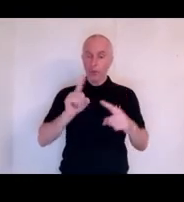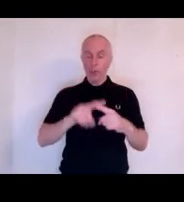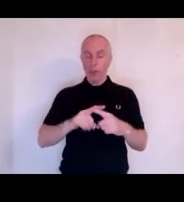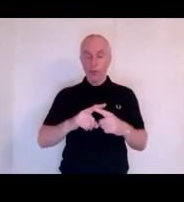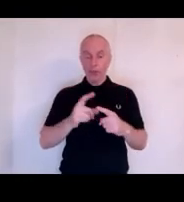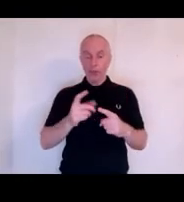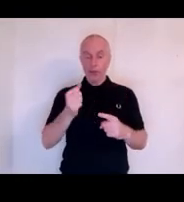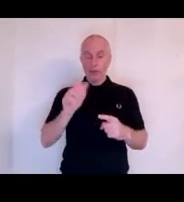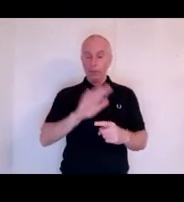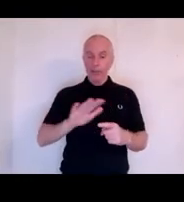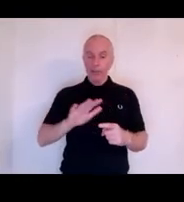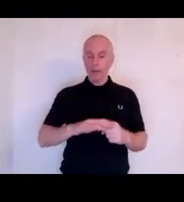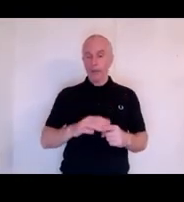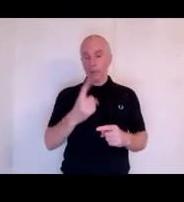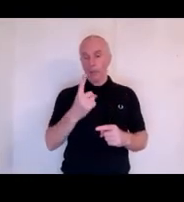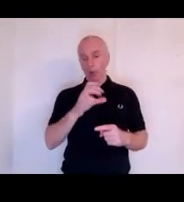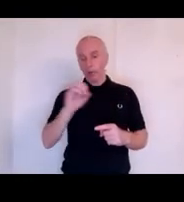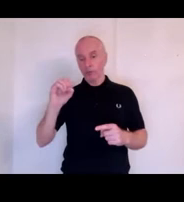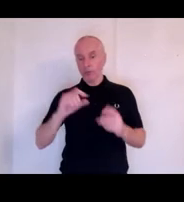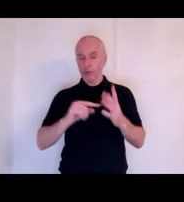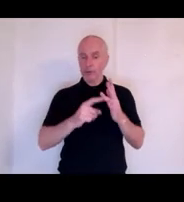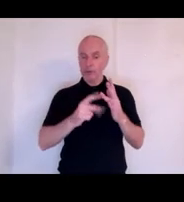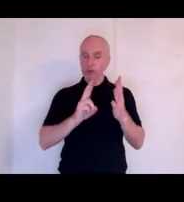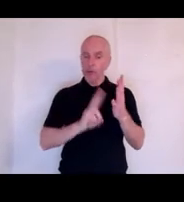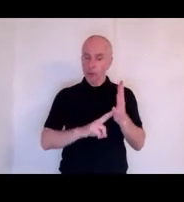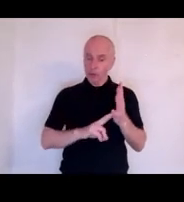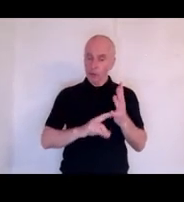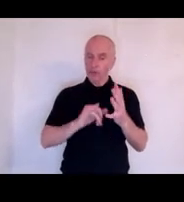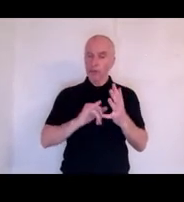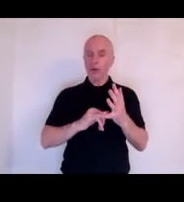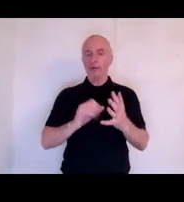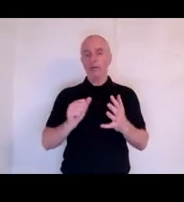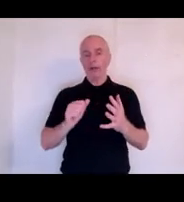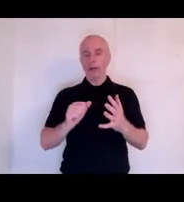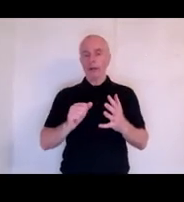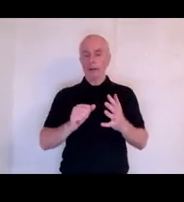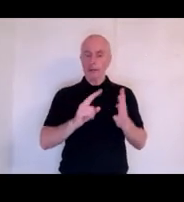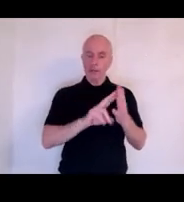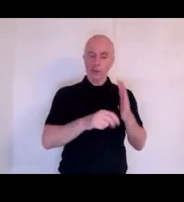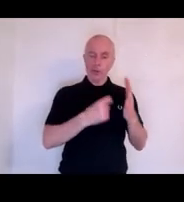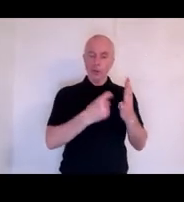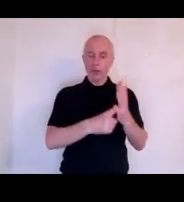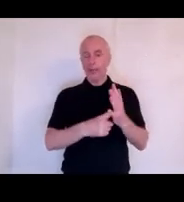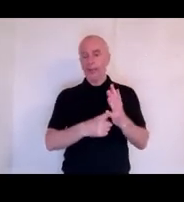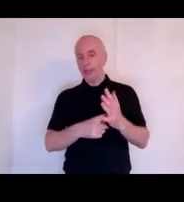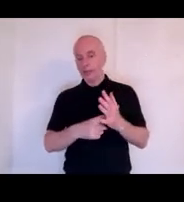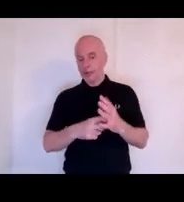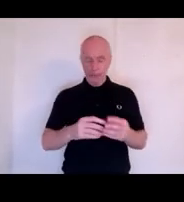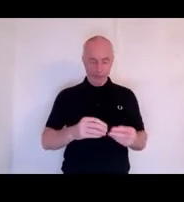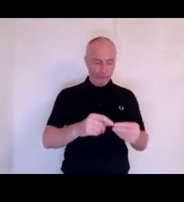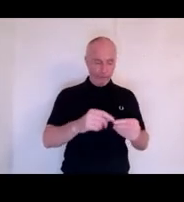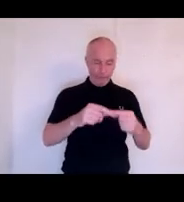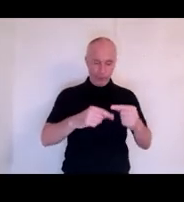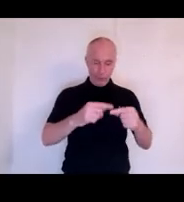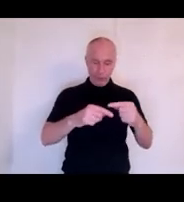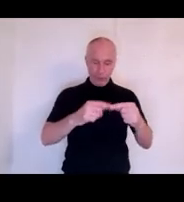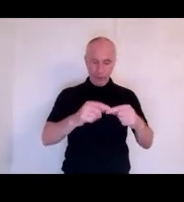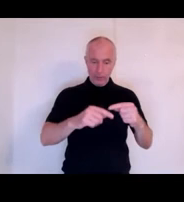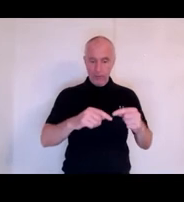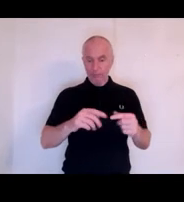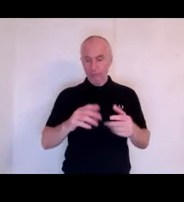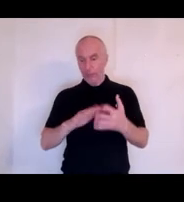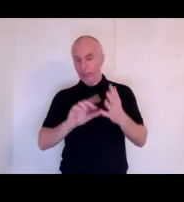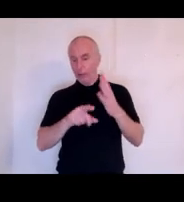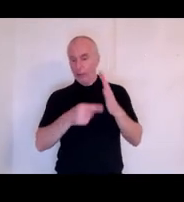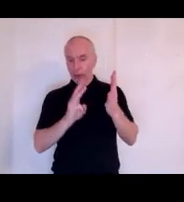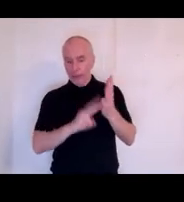of nuclear fuel. So that's 100 tonnes of uranium dioxide fuel, which means we've got uranium and